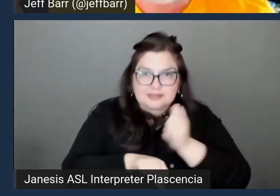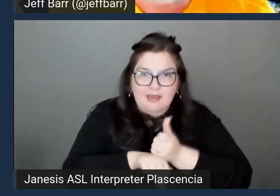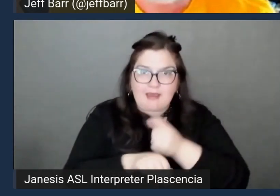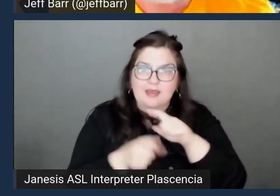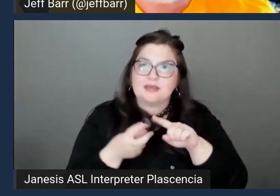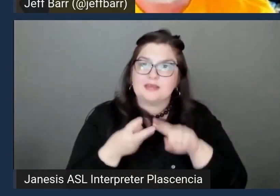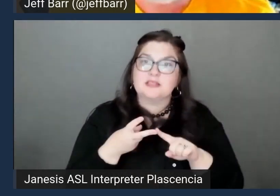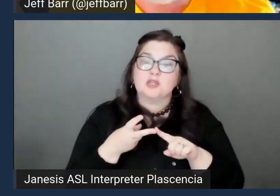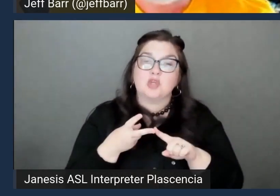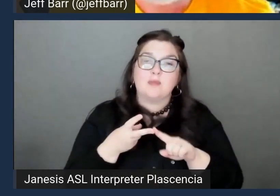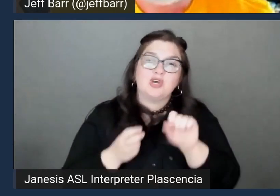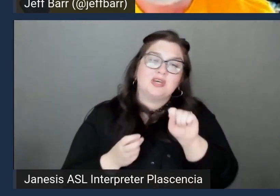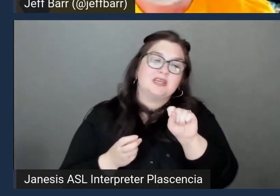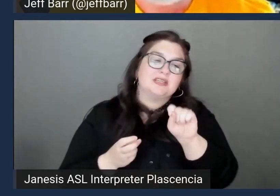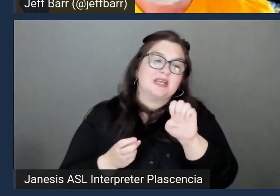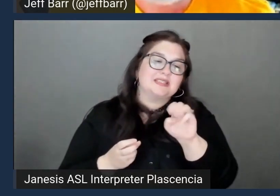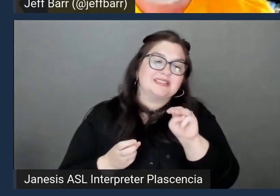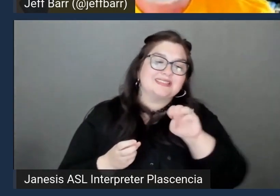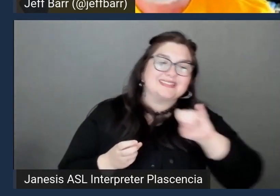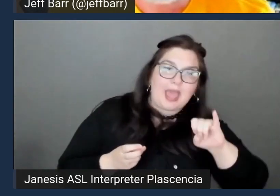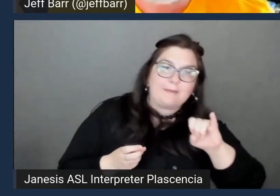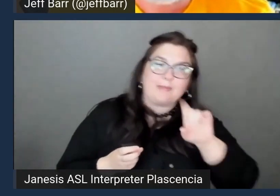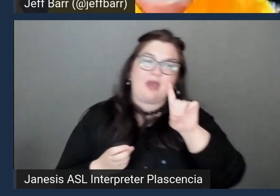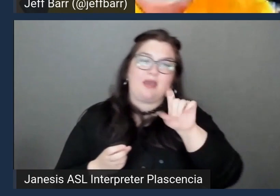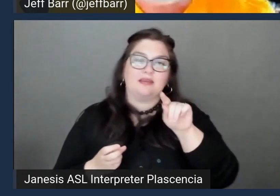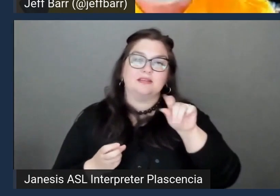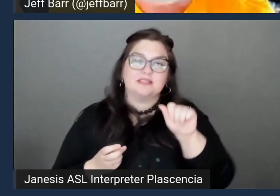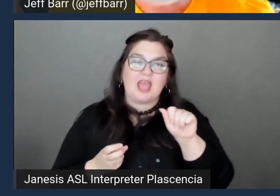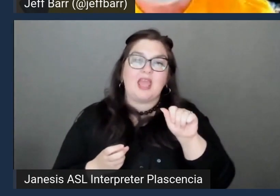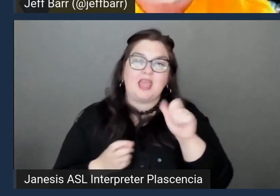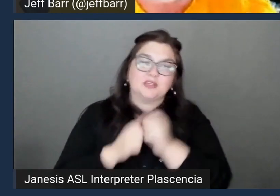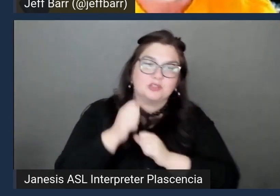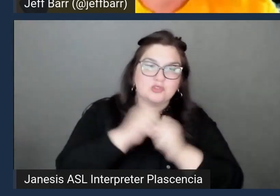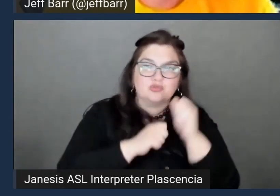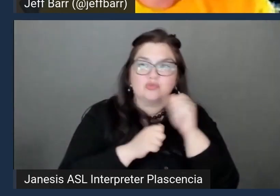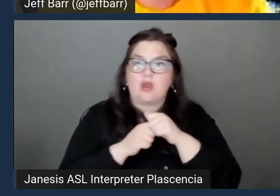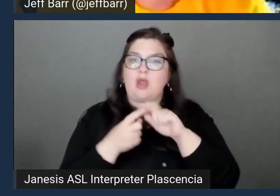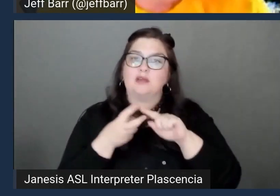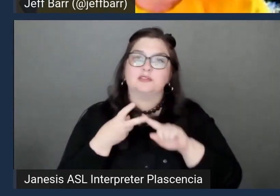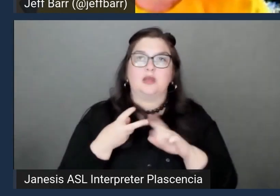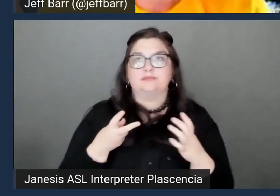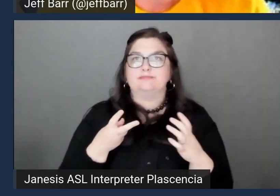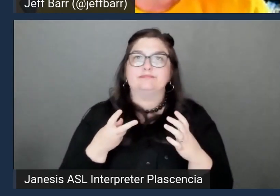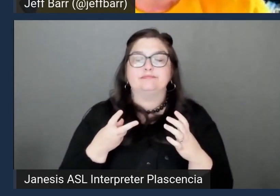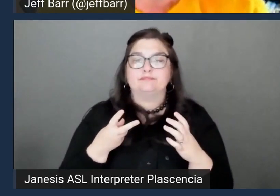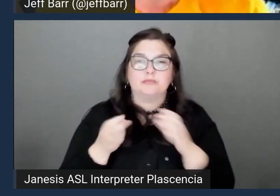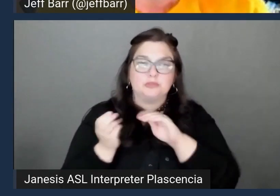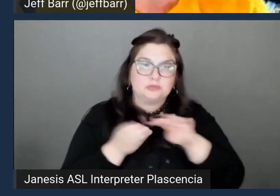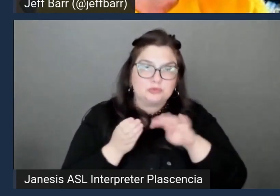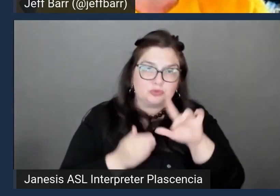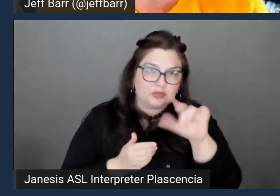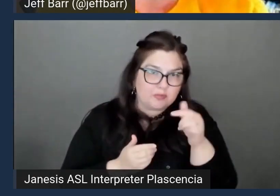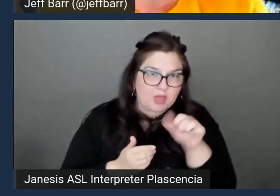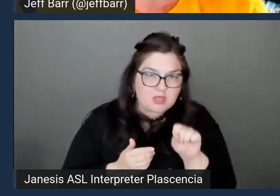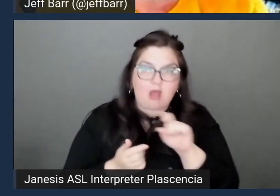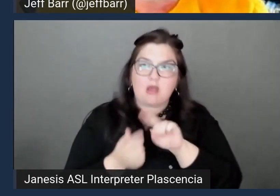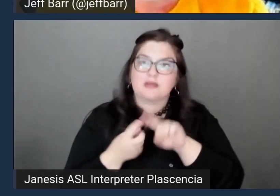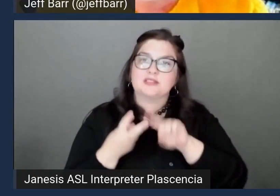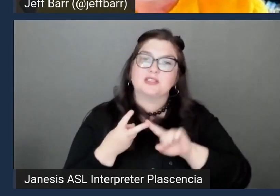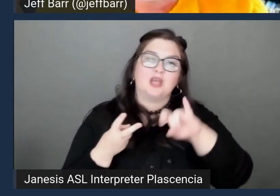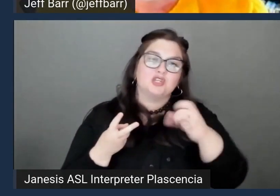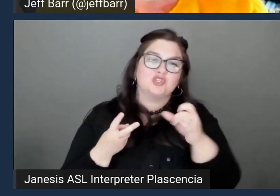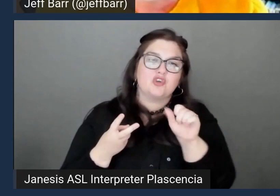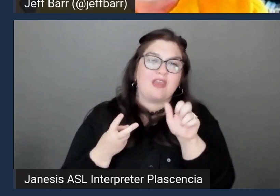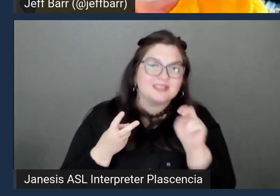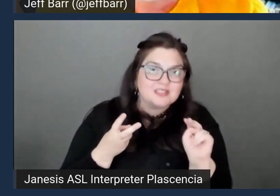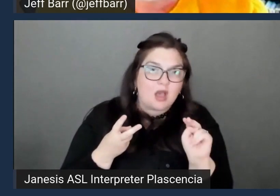semi-structured data sets in there. And these things include things like your machine logs, click streams, JSON data, the kinds of